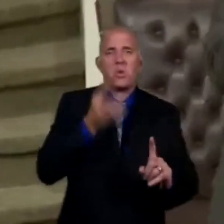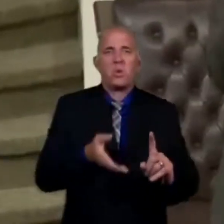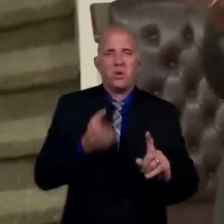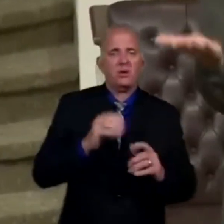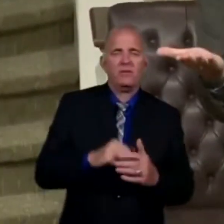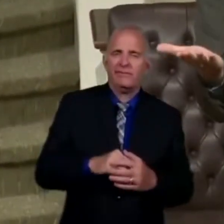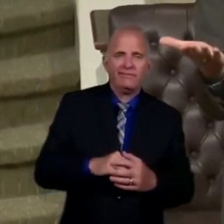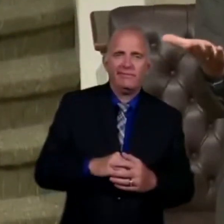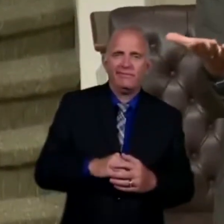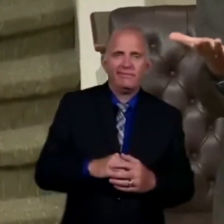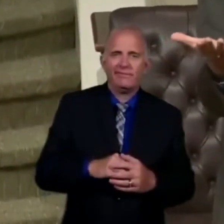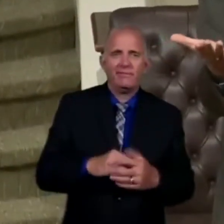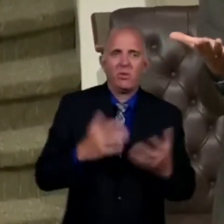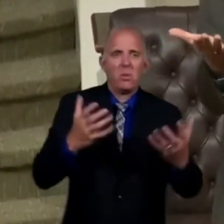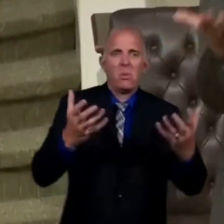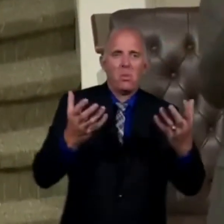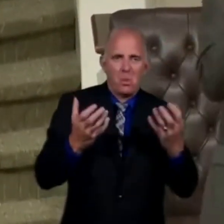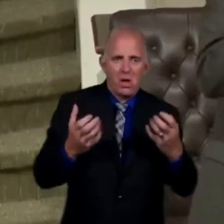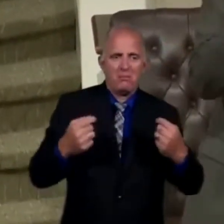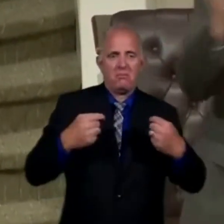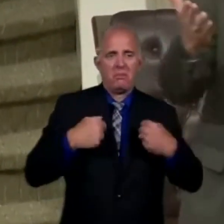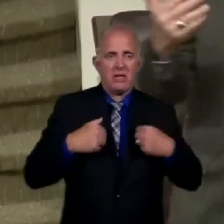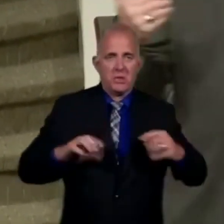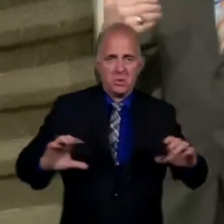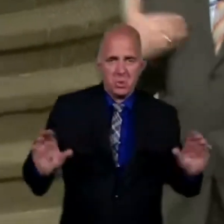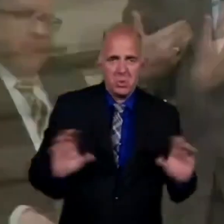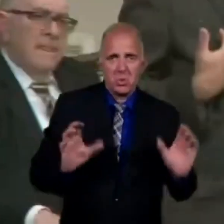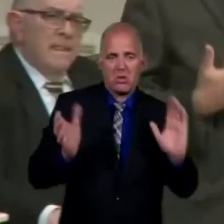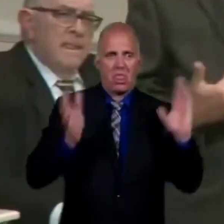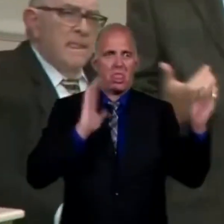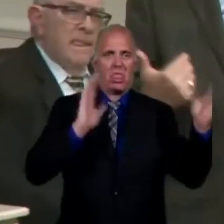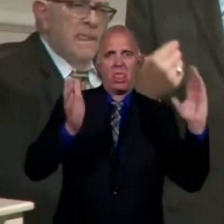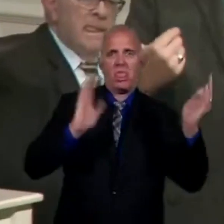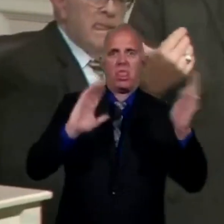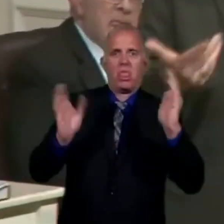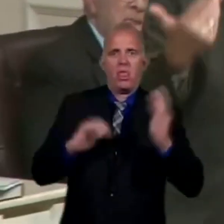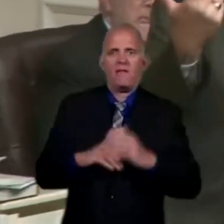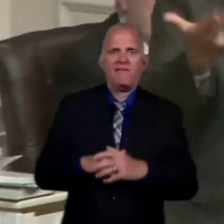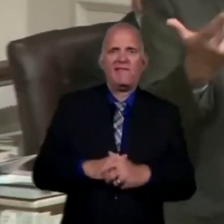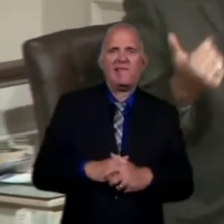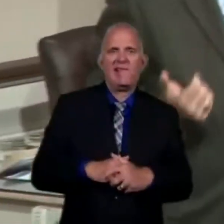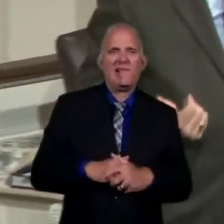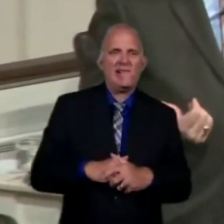to stack up your works and stack up who you are,